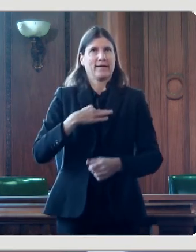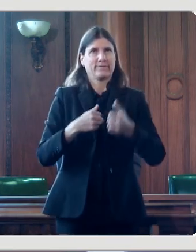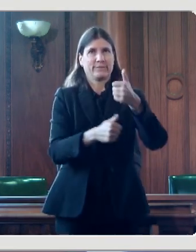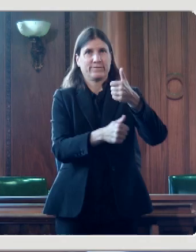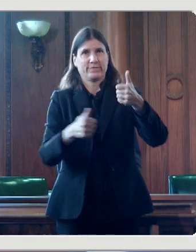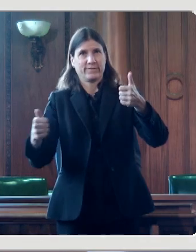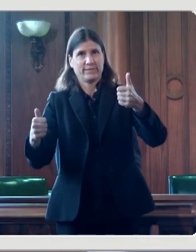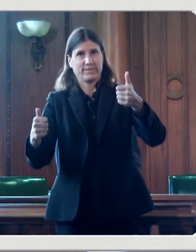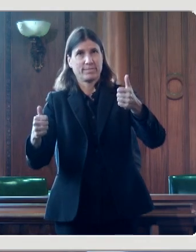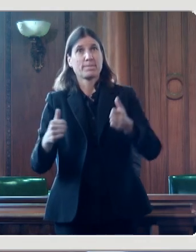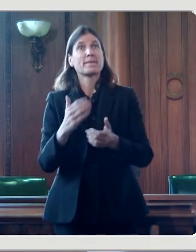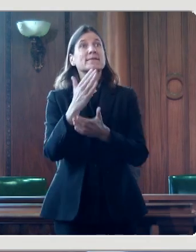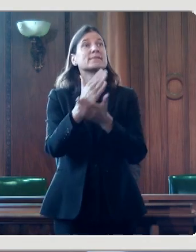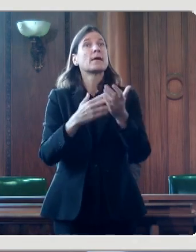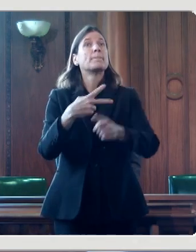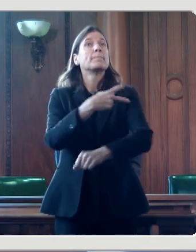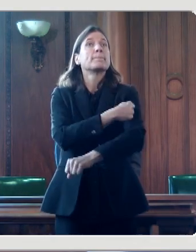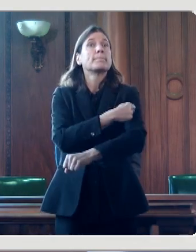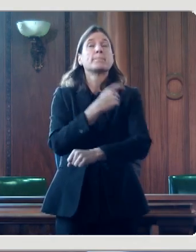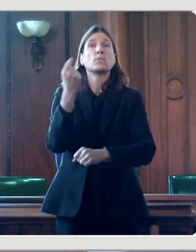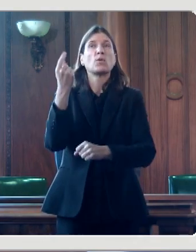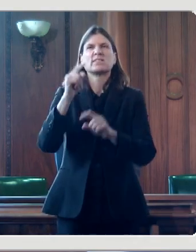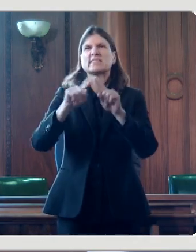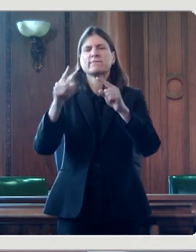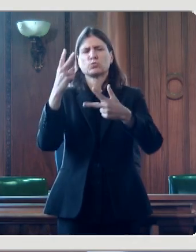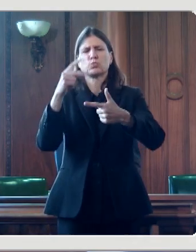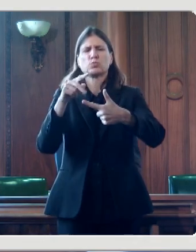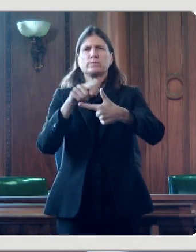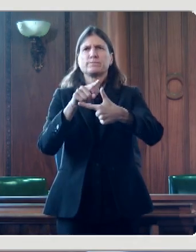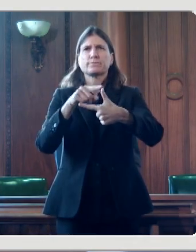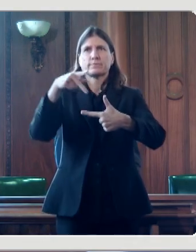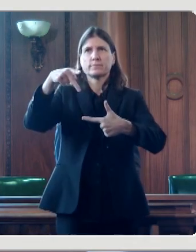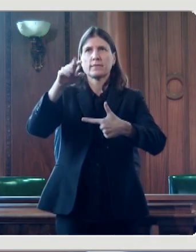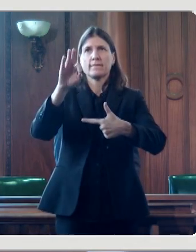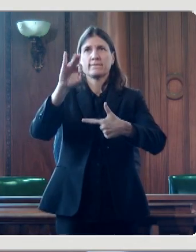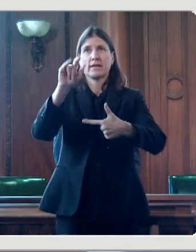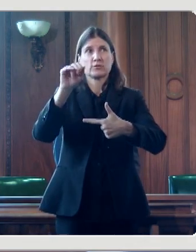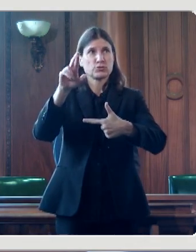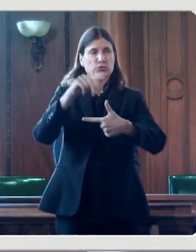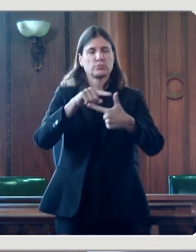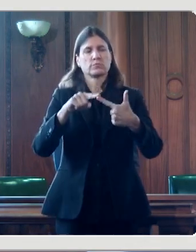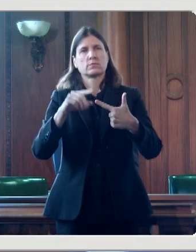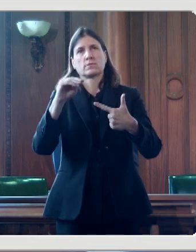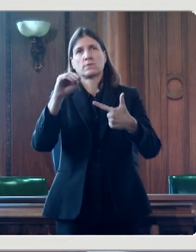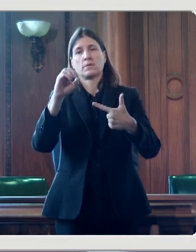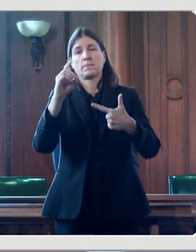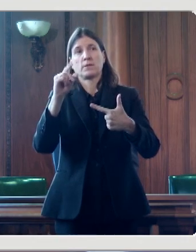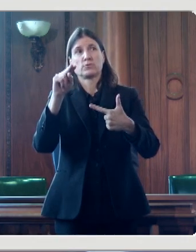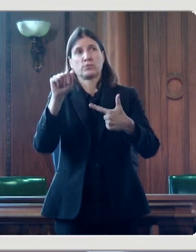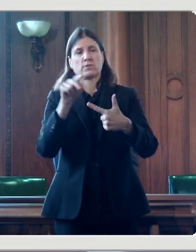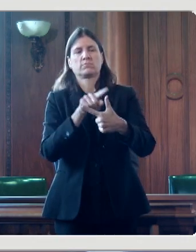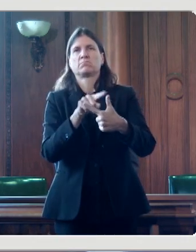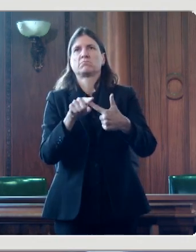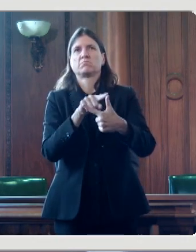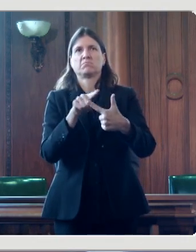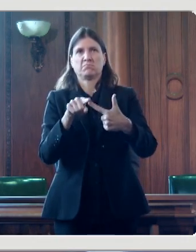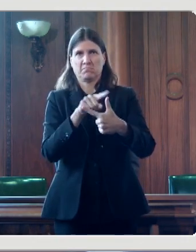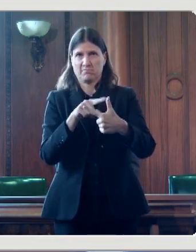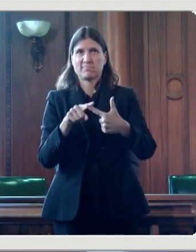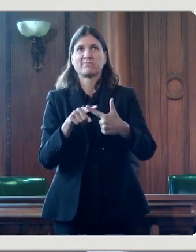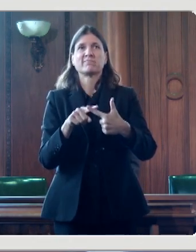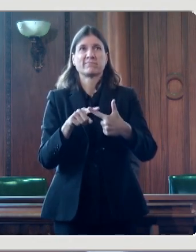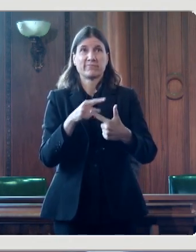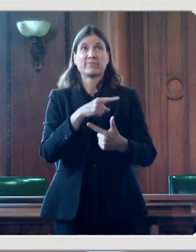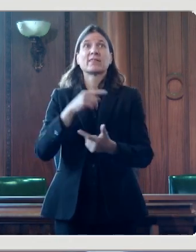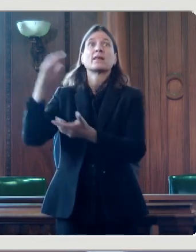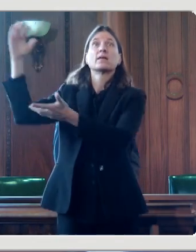We are using all of the vaccine that's being provided to us and are getting it into arms at a fairly rapid rate. Our highest number